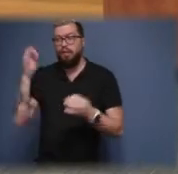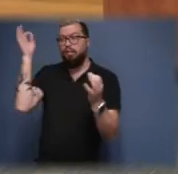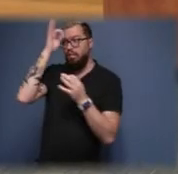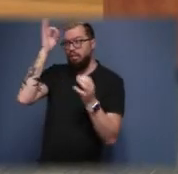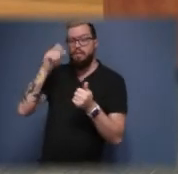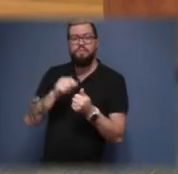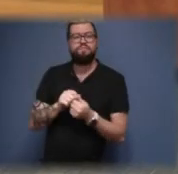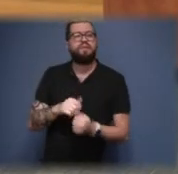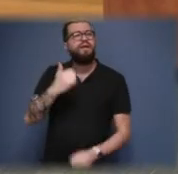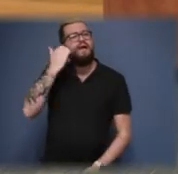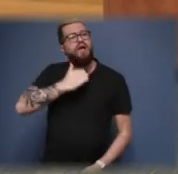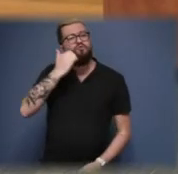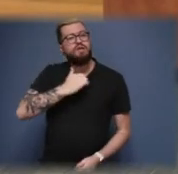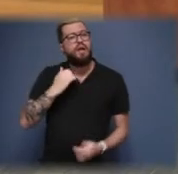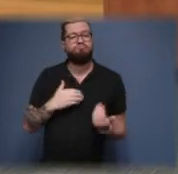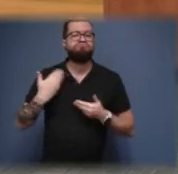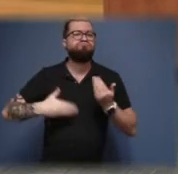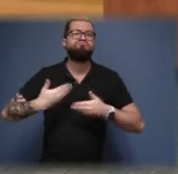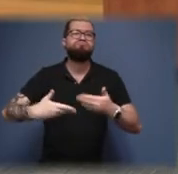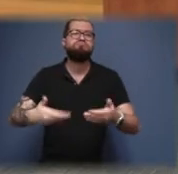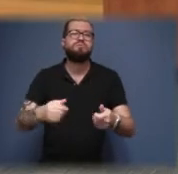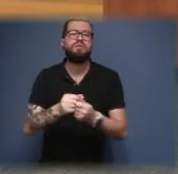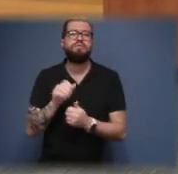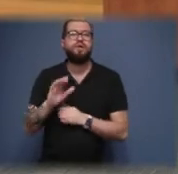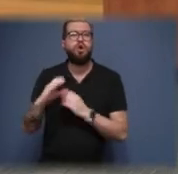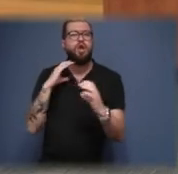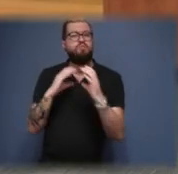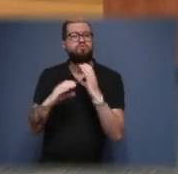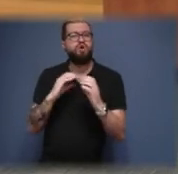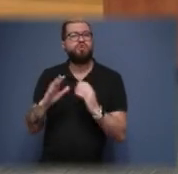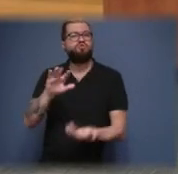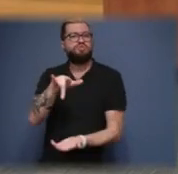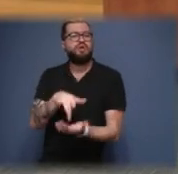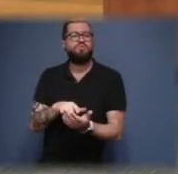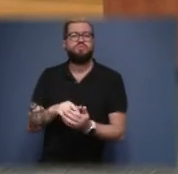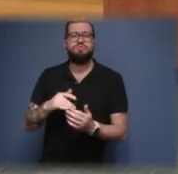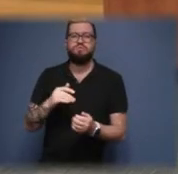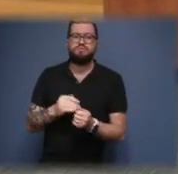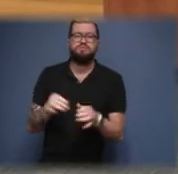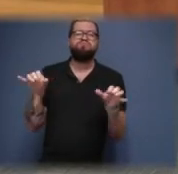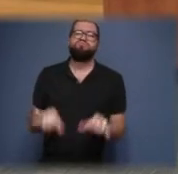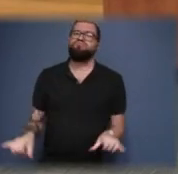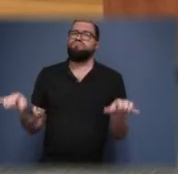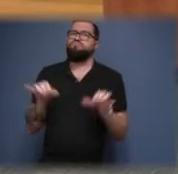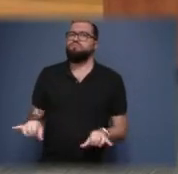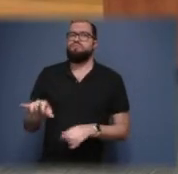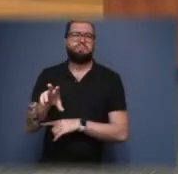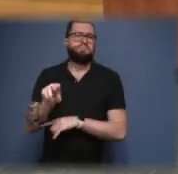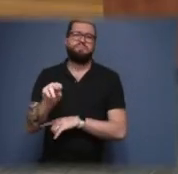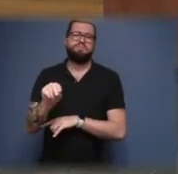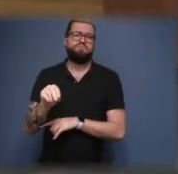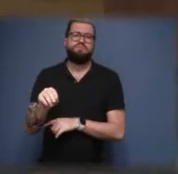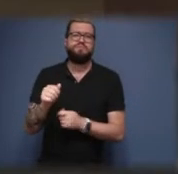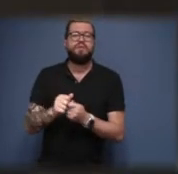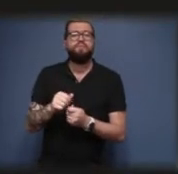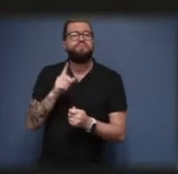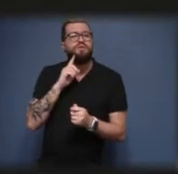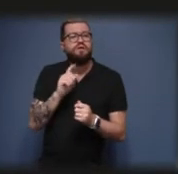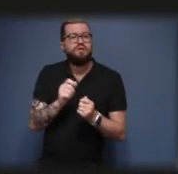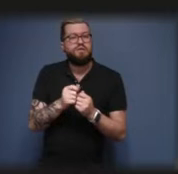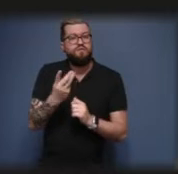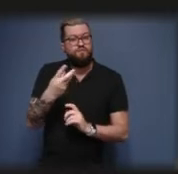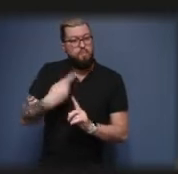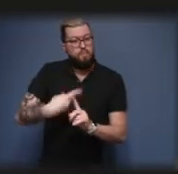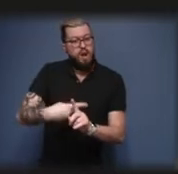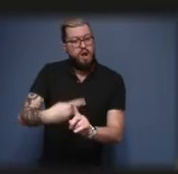Our day-to-day routine in Emergency Communications Center is rarely routine. In just the first few months of